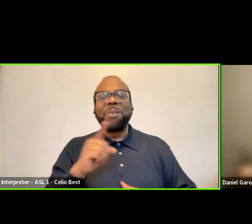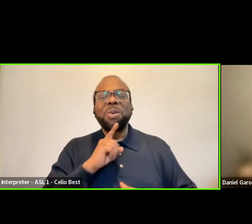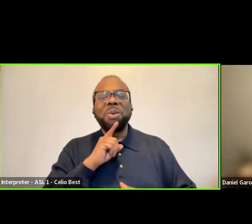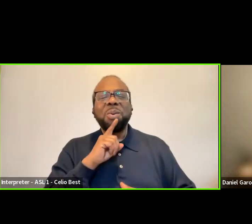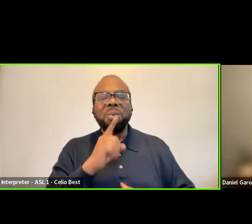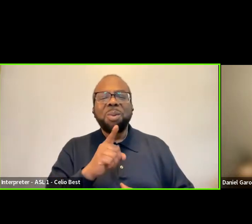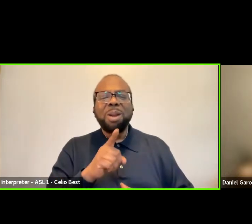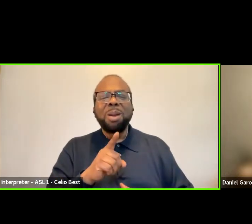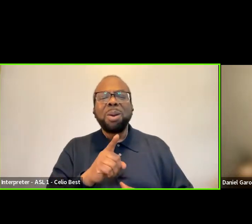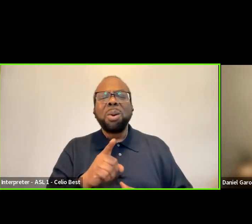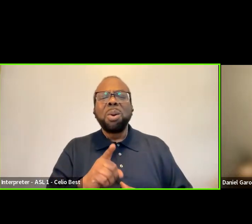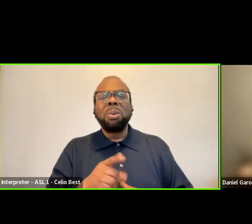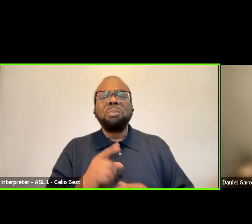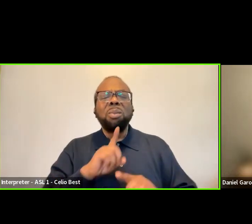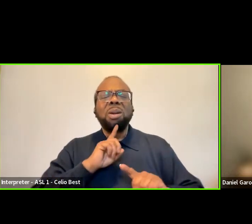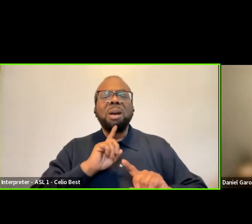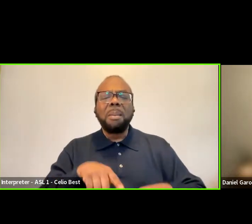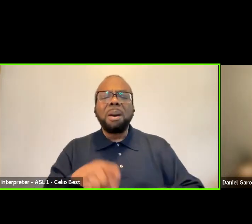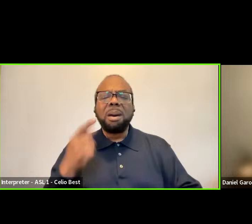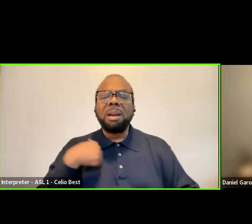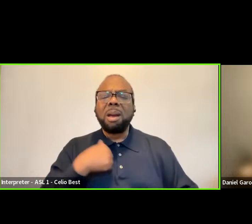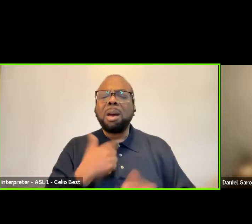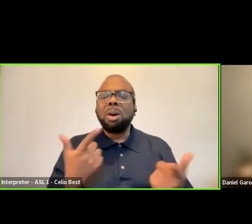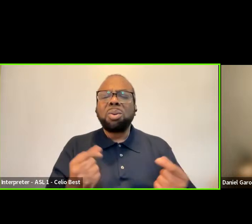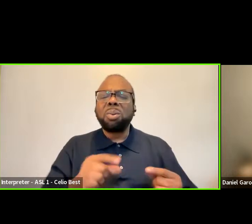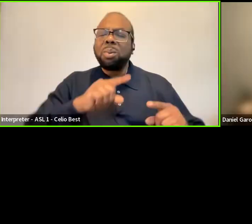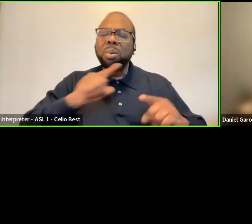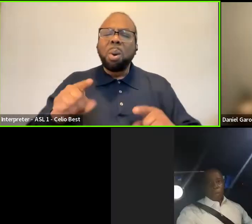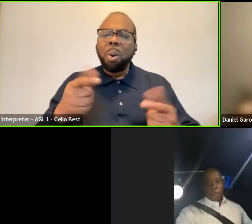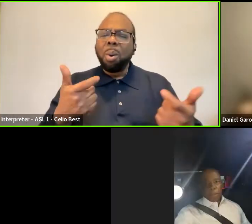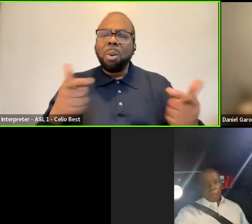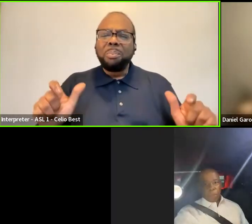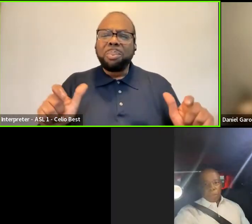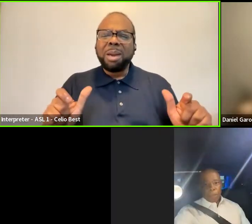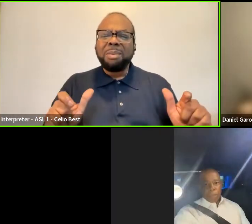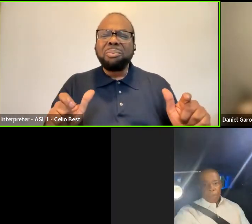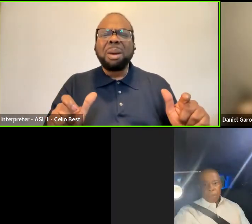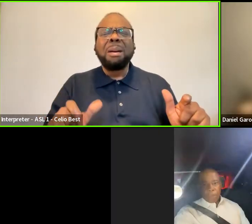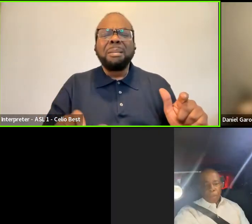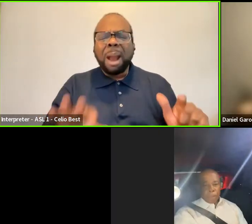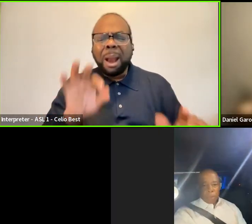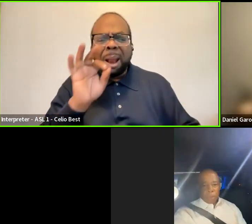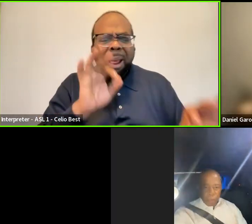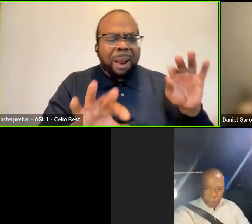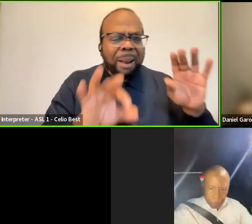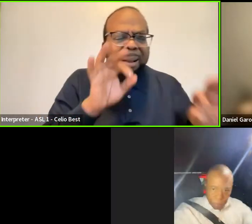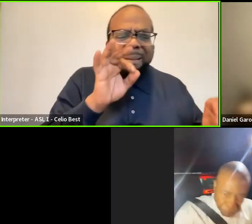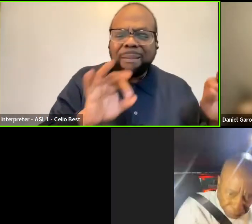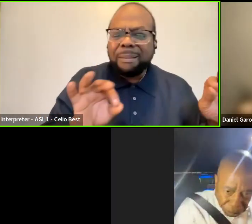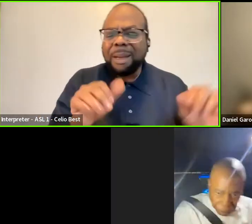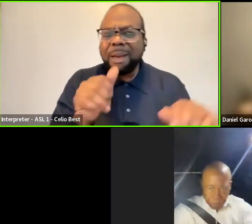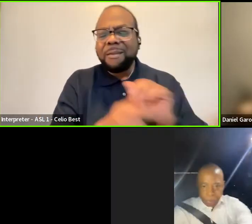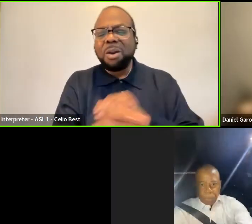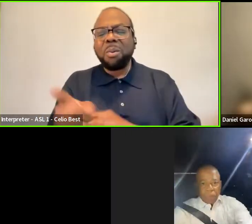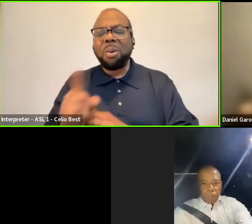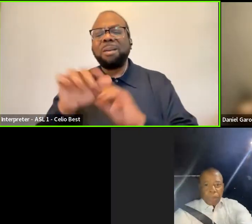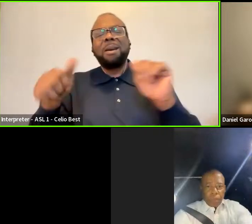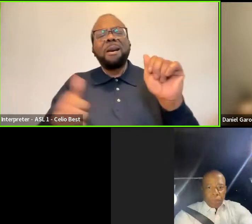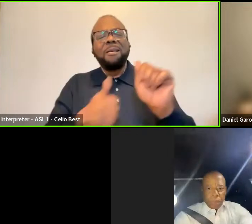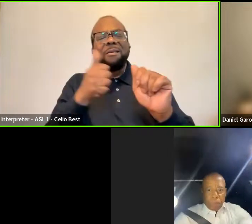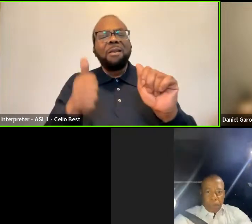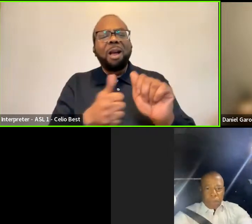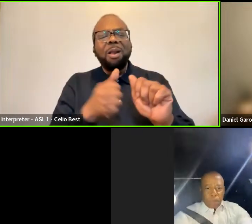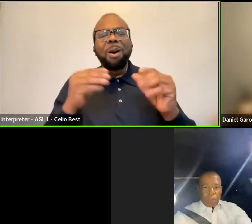us to go big and to leave no stone unturned in our pursuit of more